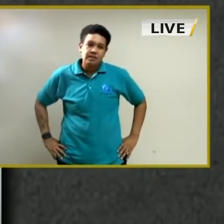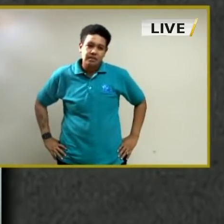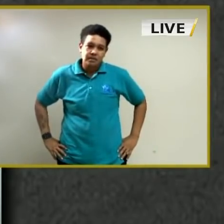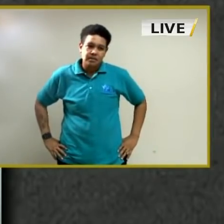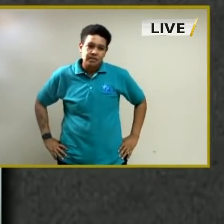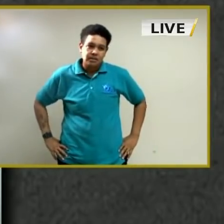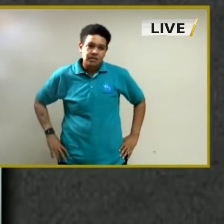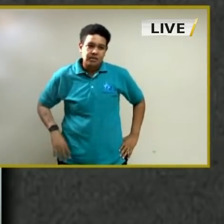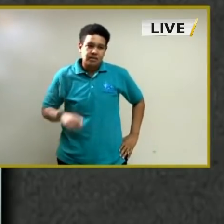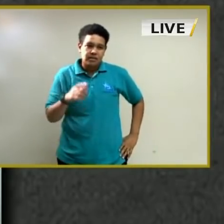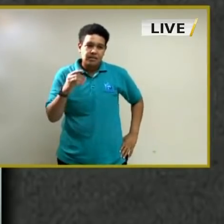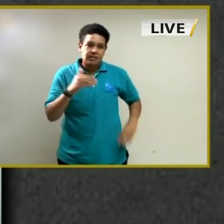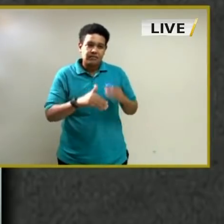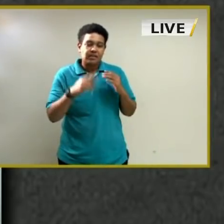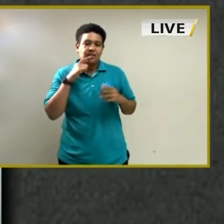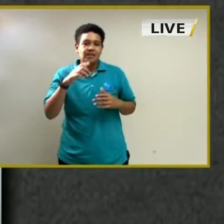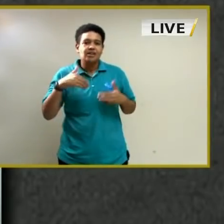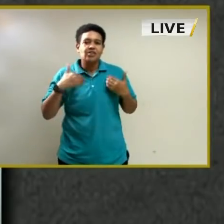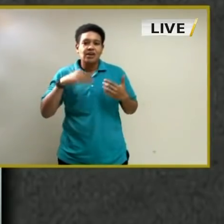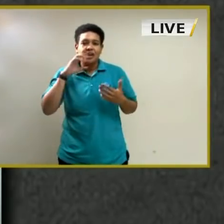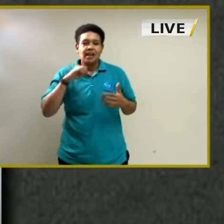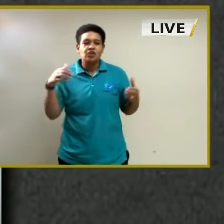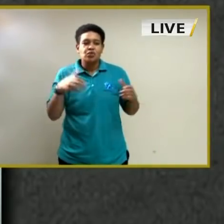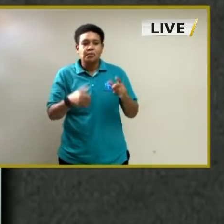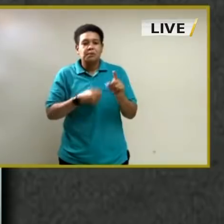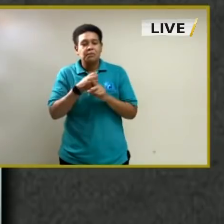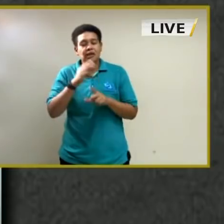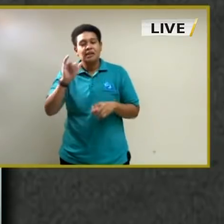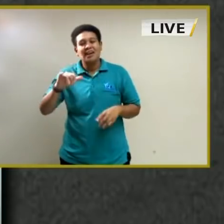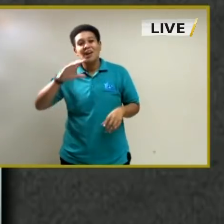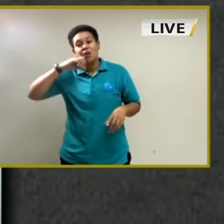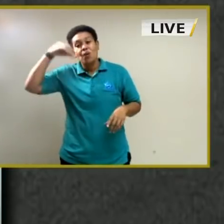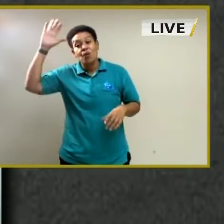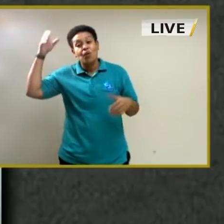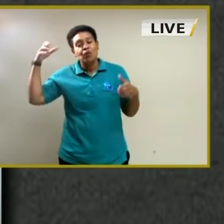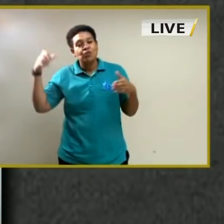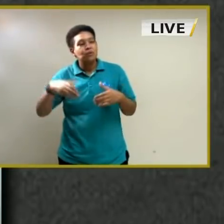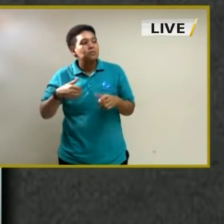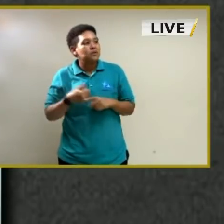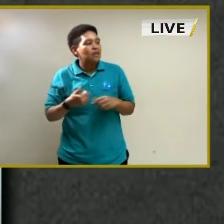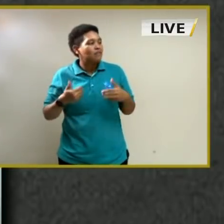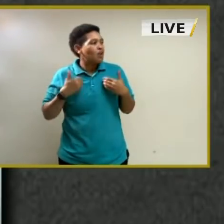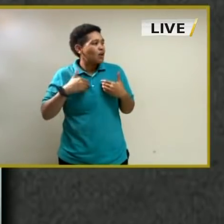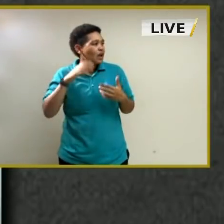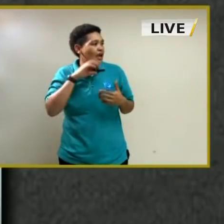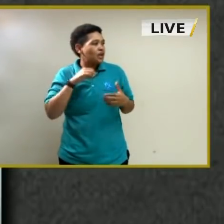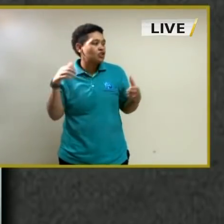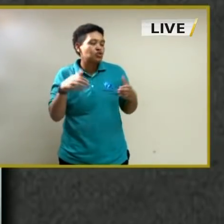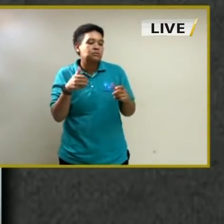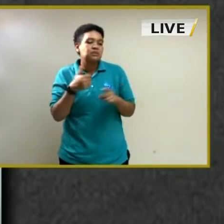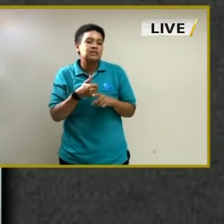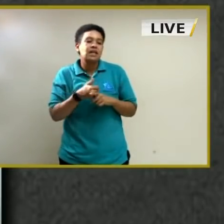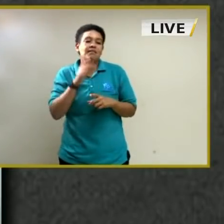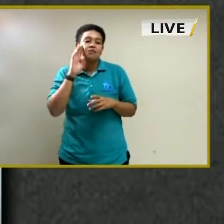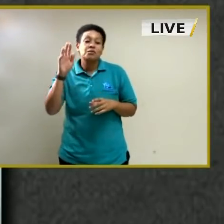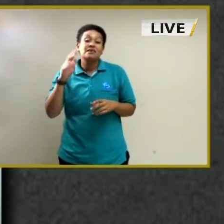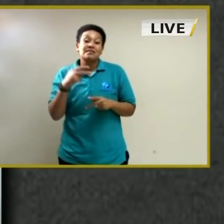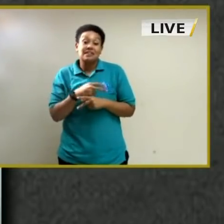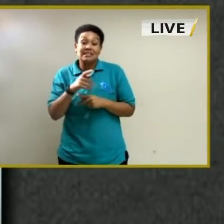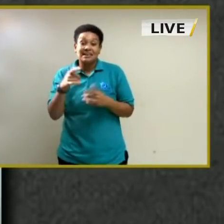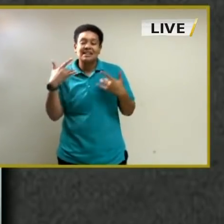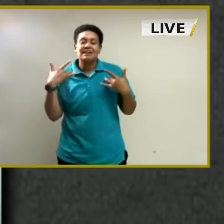than the older age group? Because several reports that you put out indicate that the younger age group is in fact having more of the events,